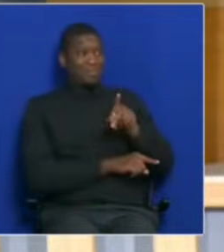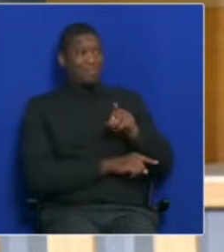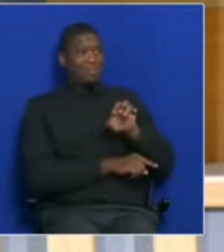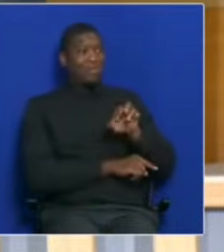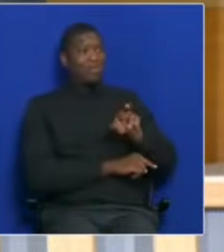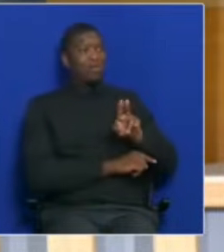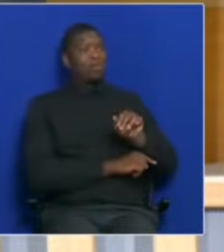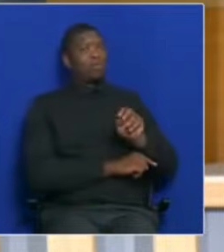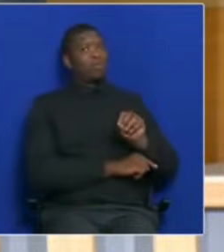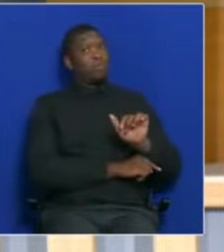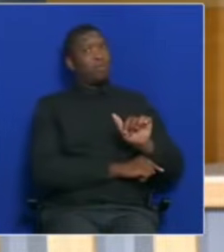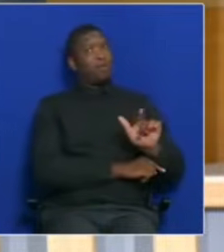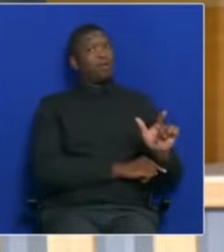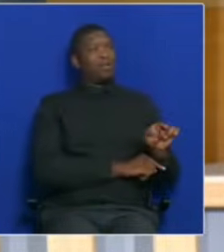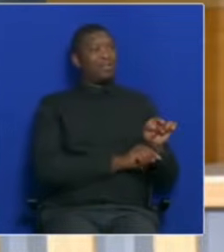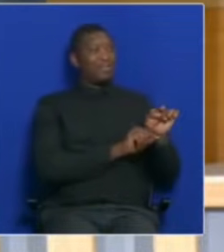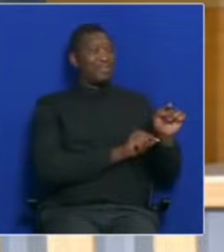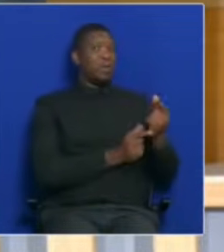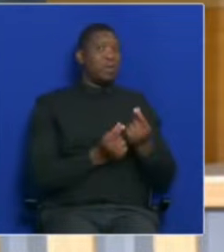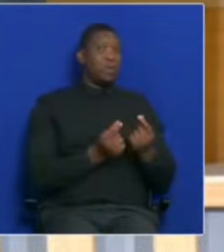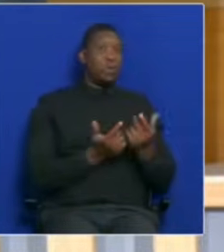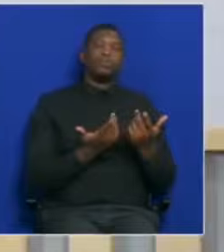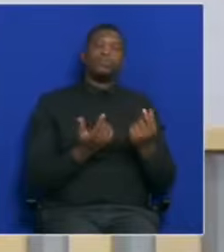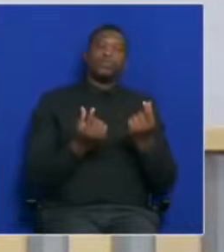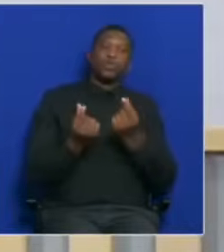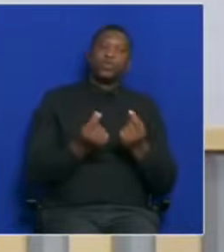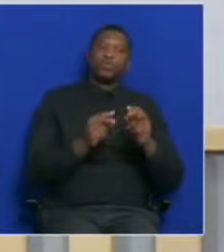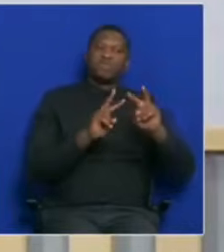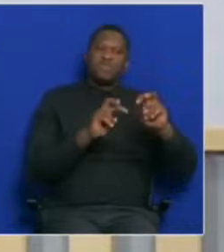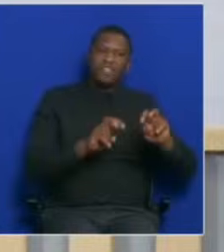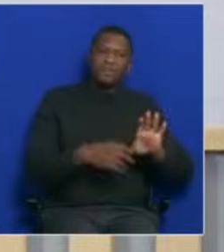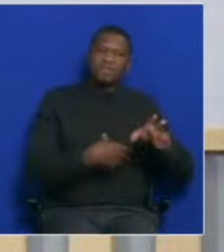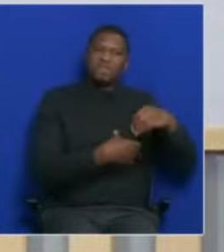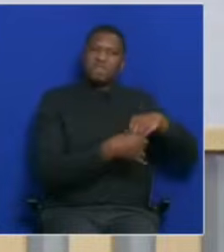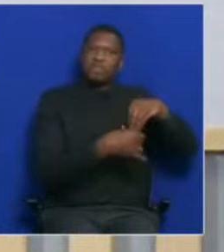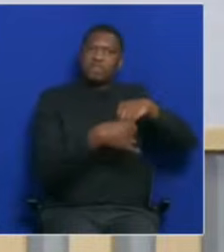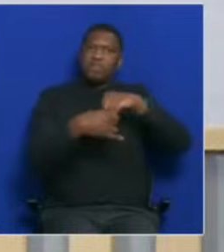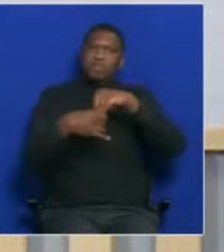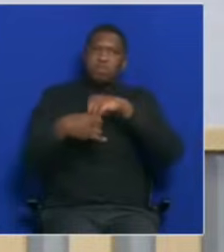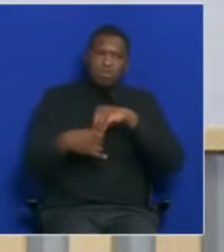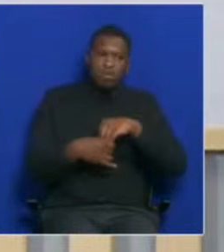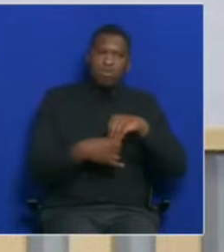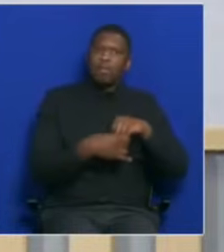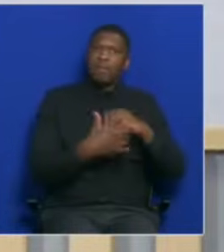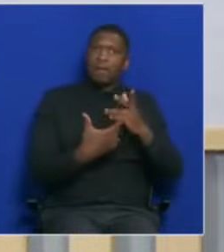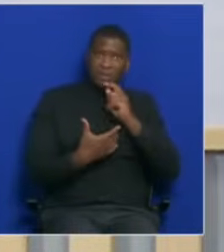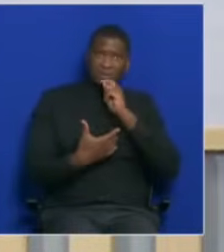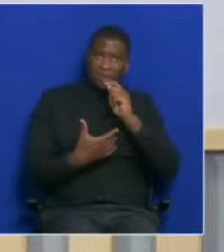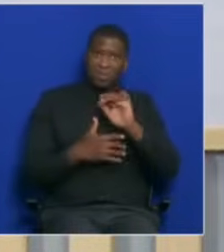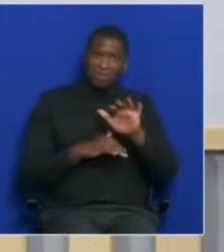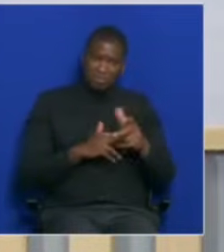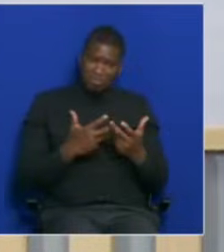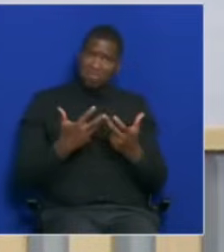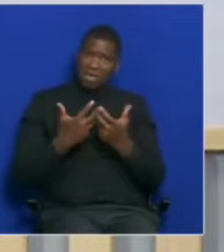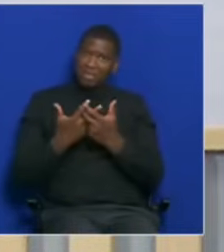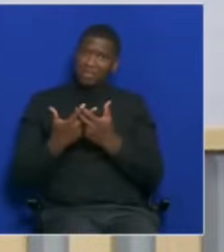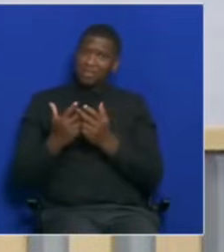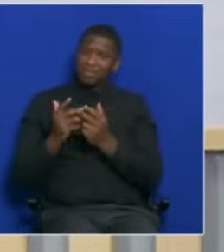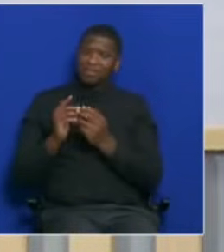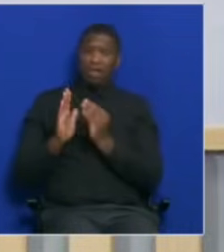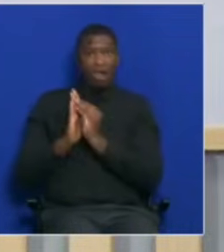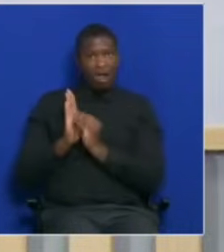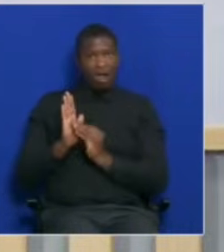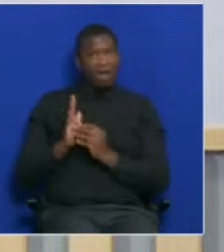conducting investigations or participating in investigations that do not comply with your manual, that actually do not have a